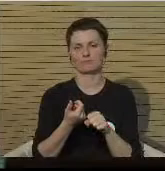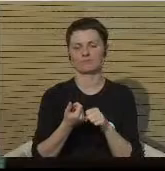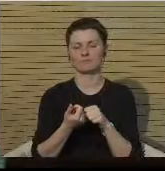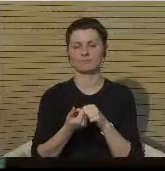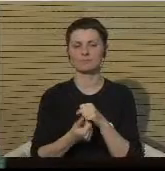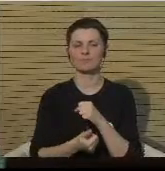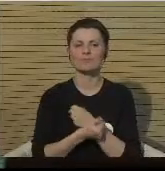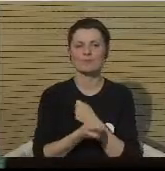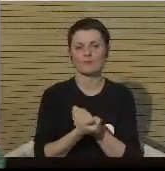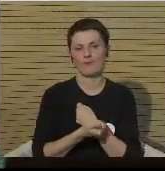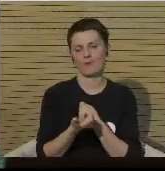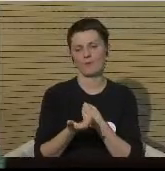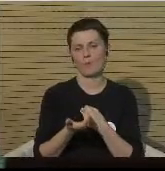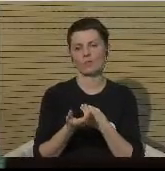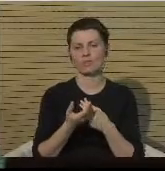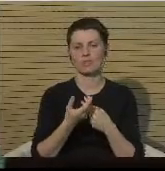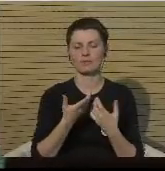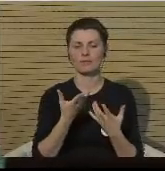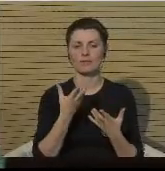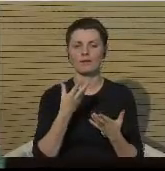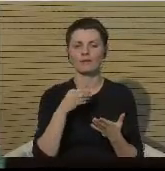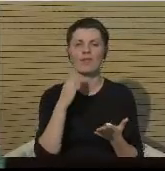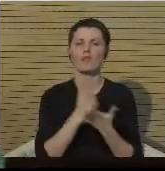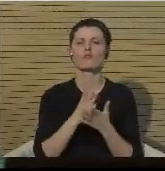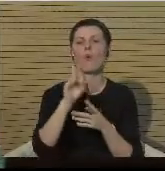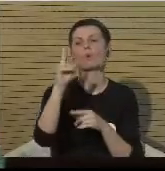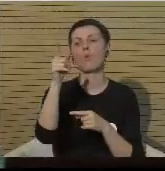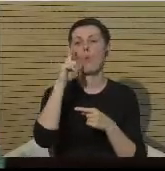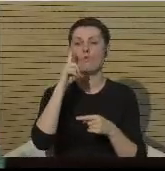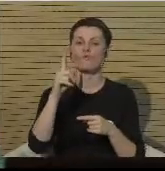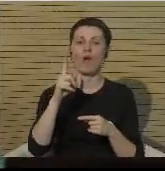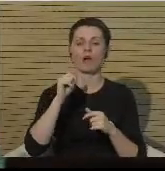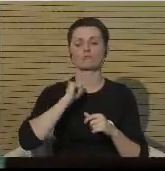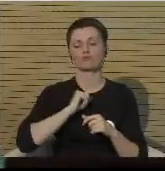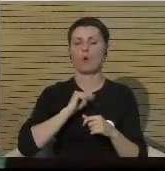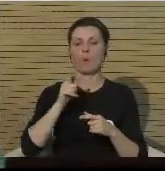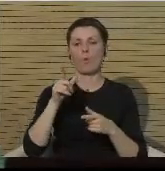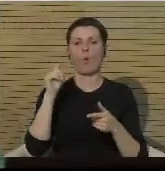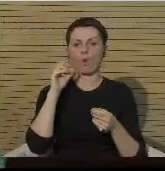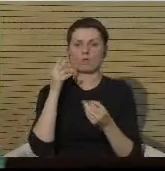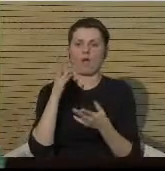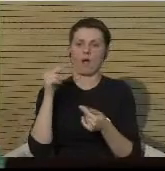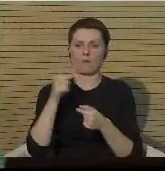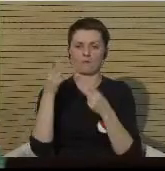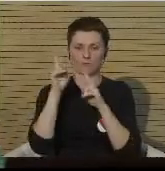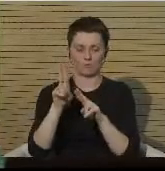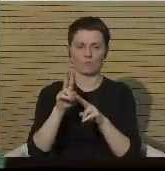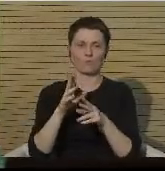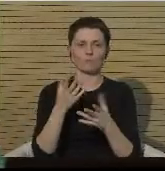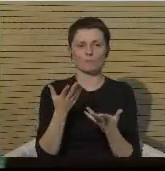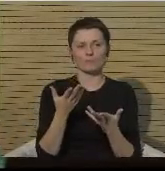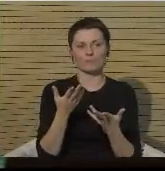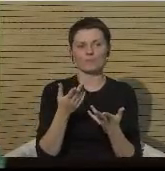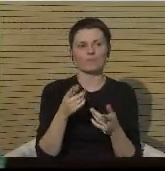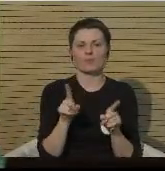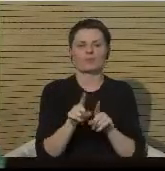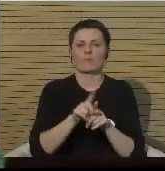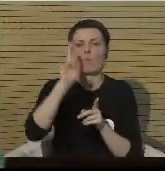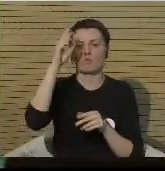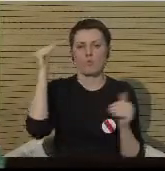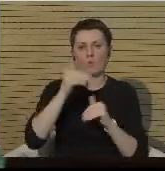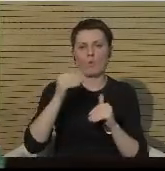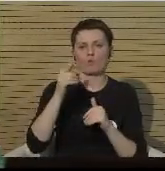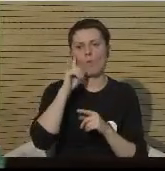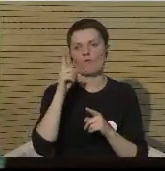touch with science, with research, and I think we need better arguments than you consider yourself to be